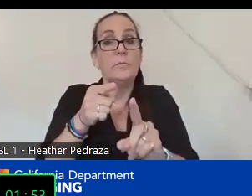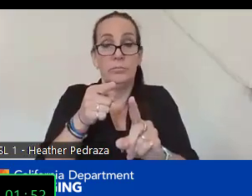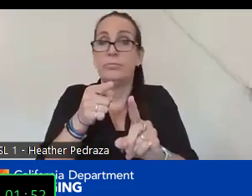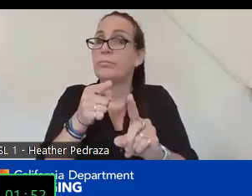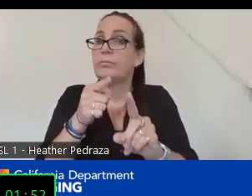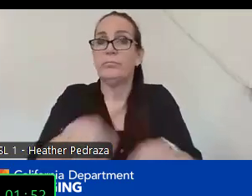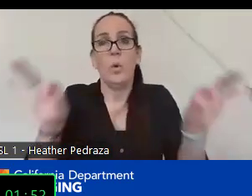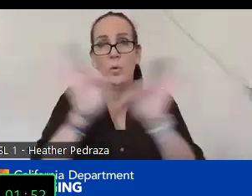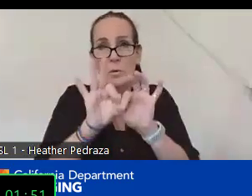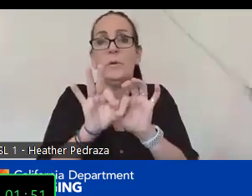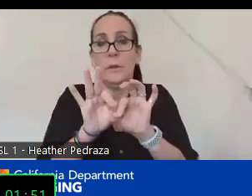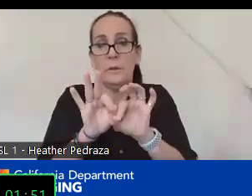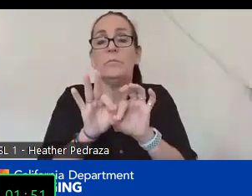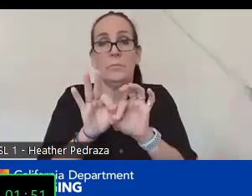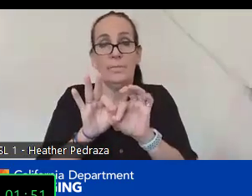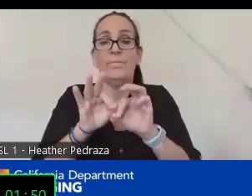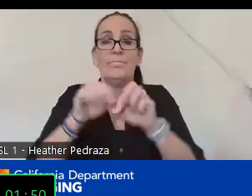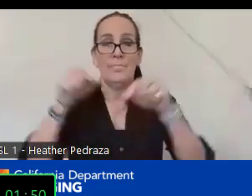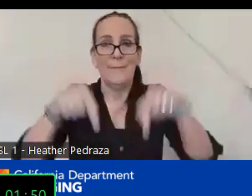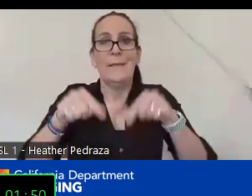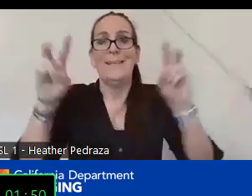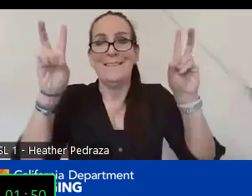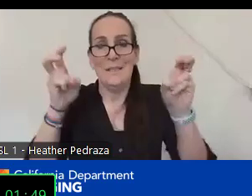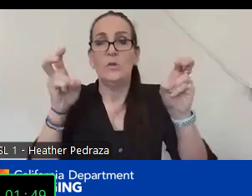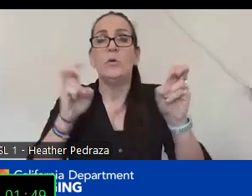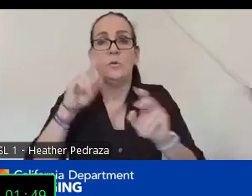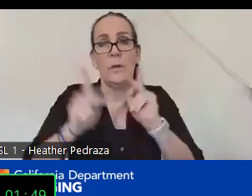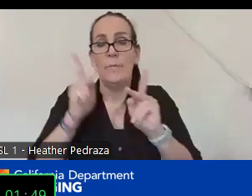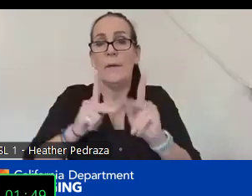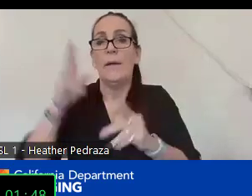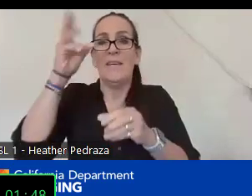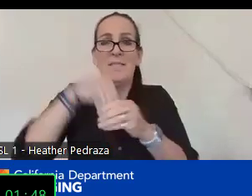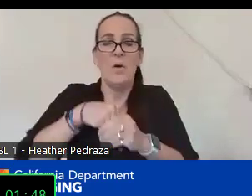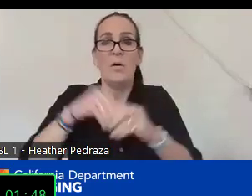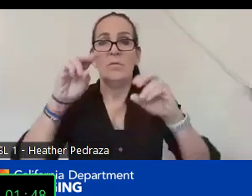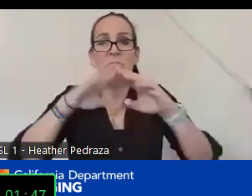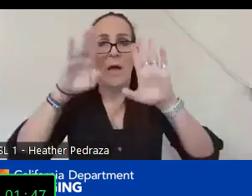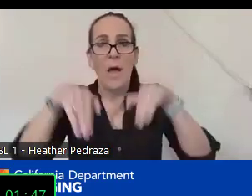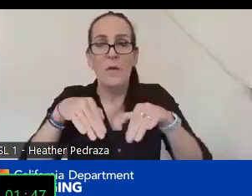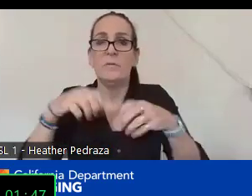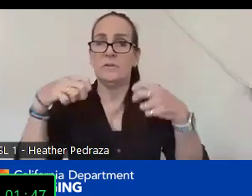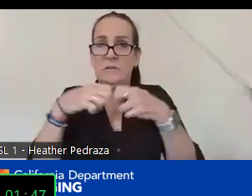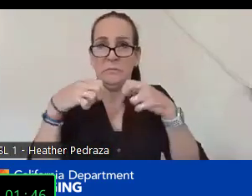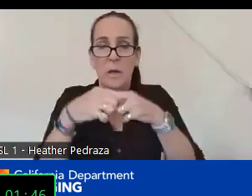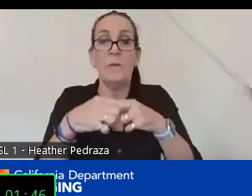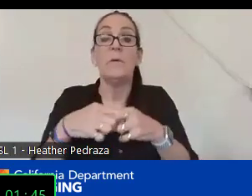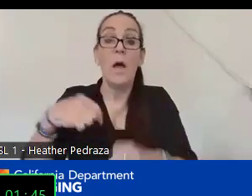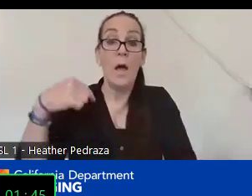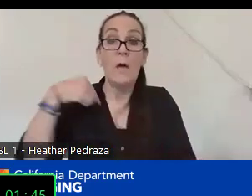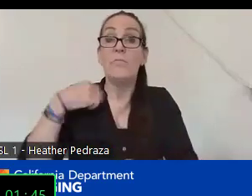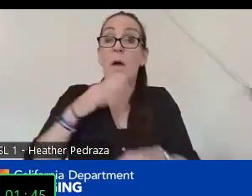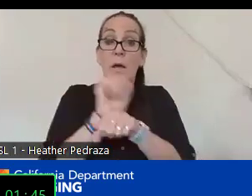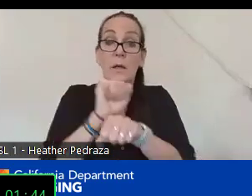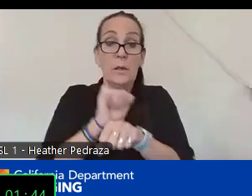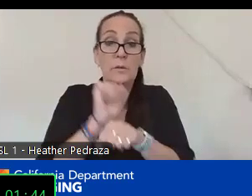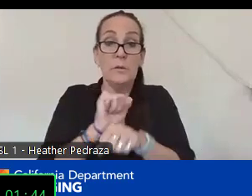valid for the issues that people who are in housing. As a career, I was an occupational therapist and did